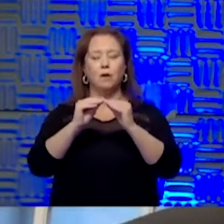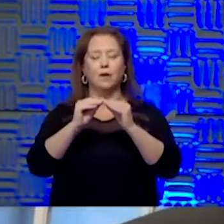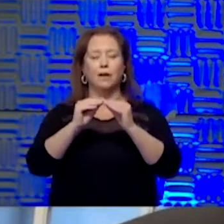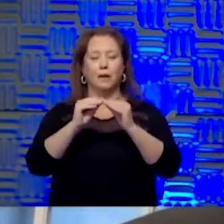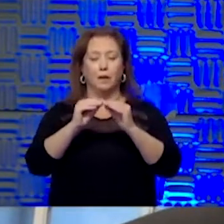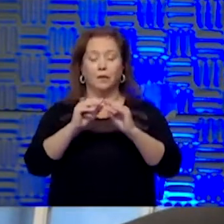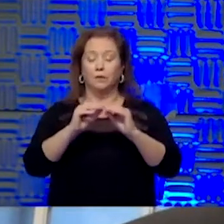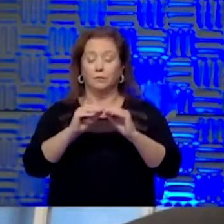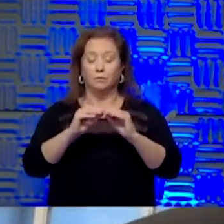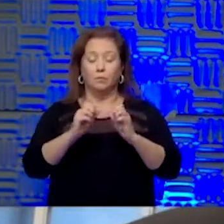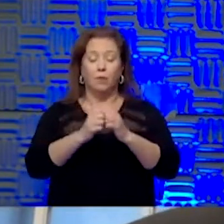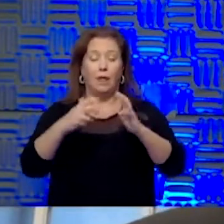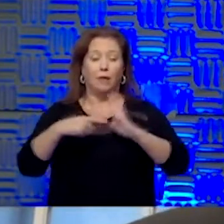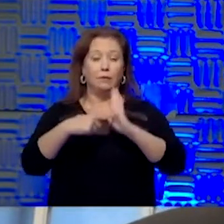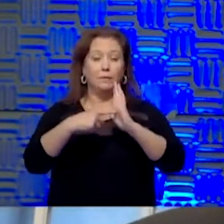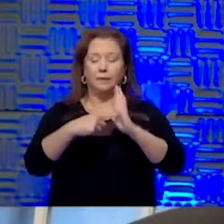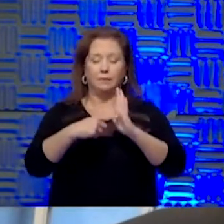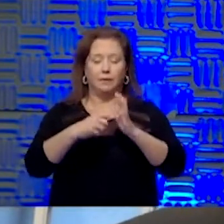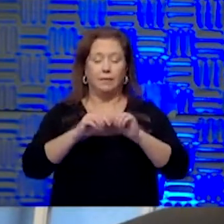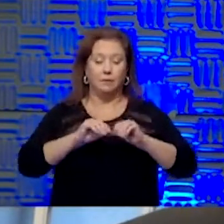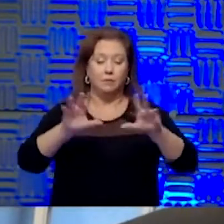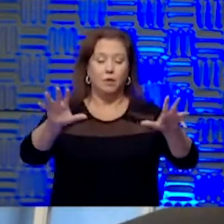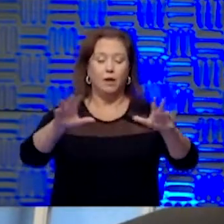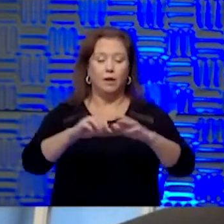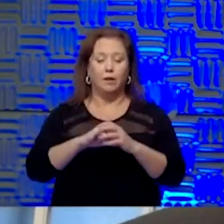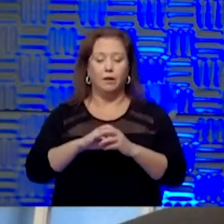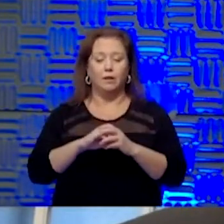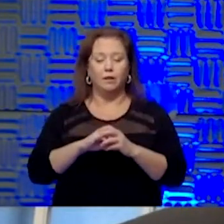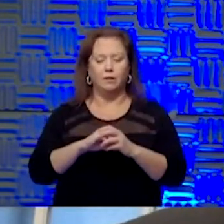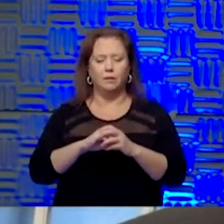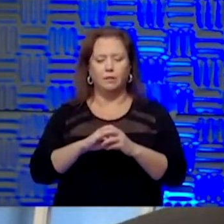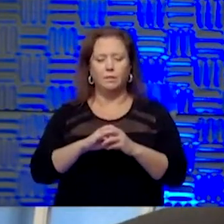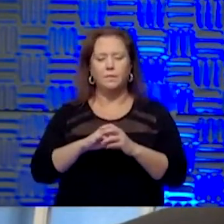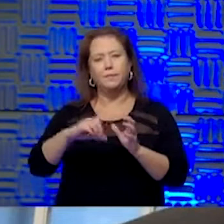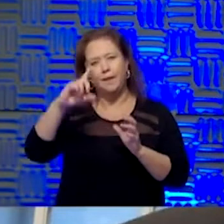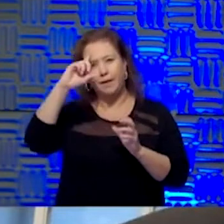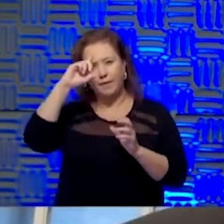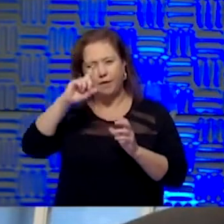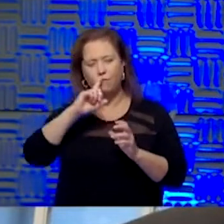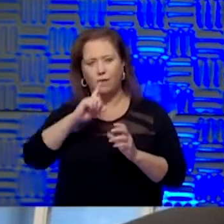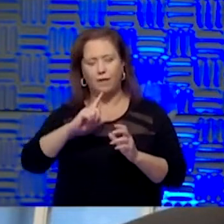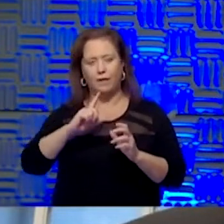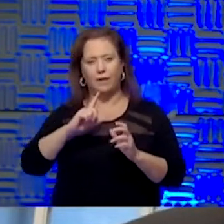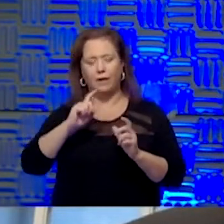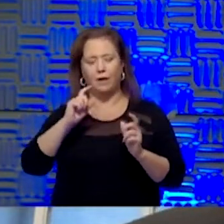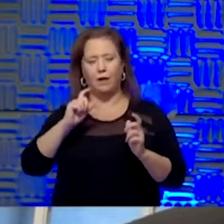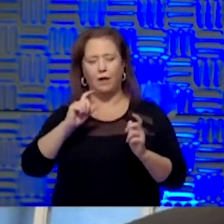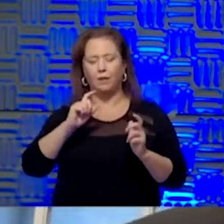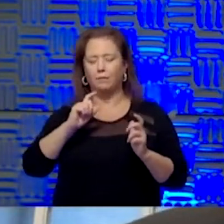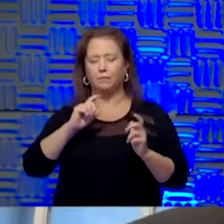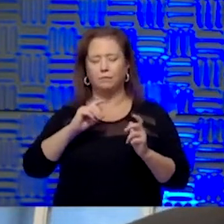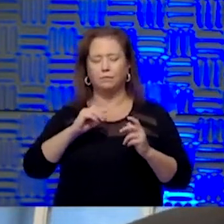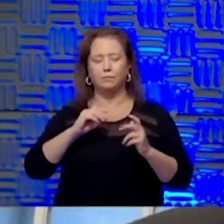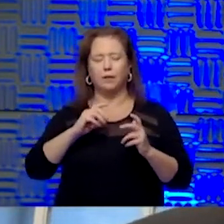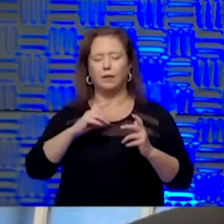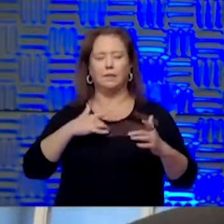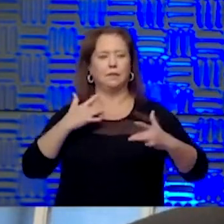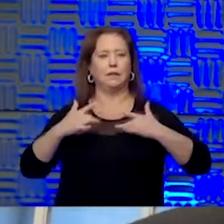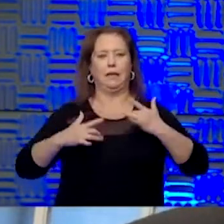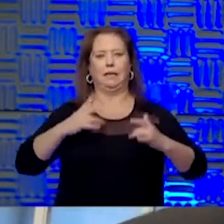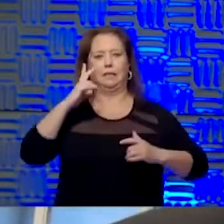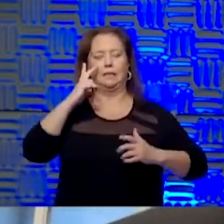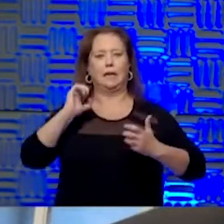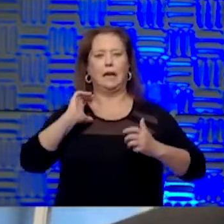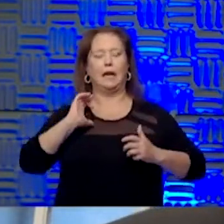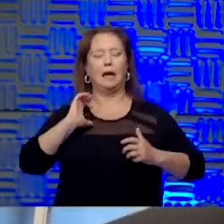asymptomatic spread, you name it. But I thought, you know, I was really amazed at how quickly our state,